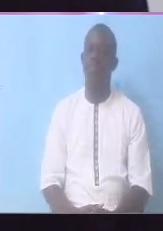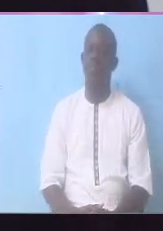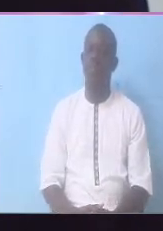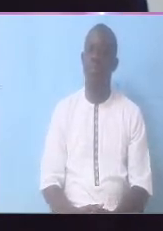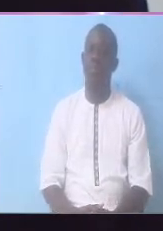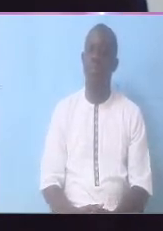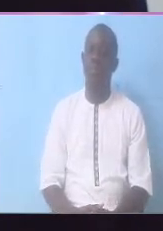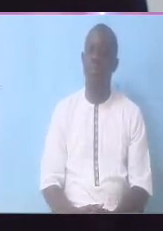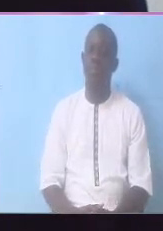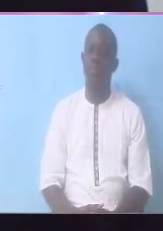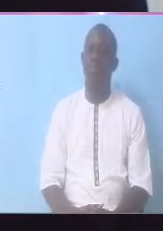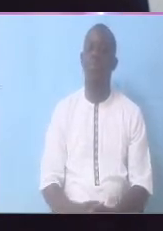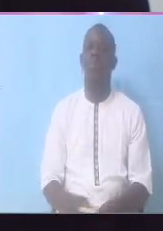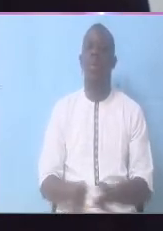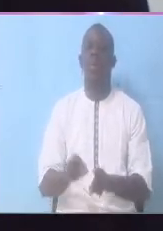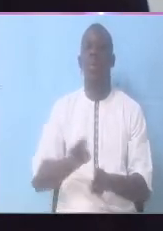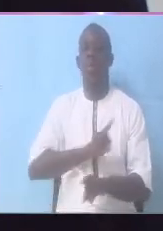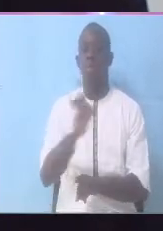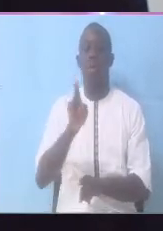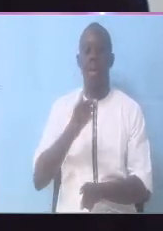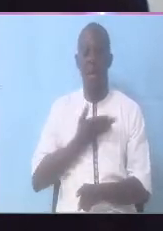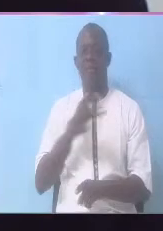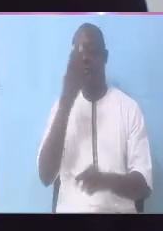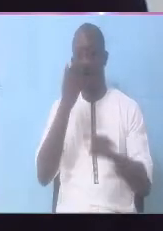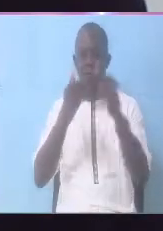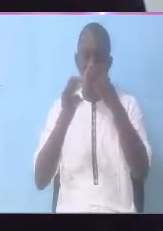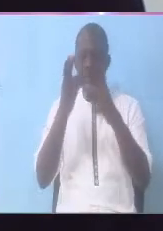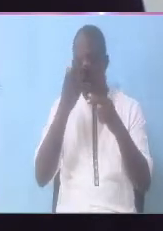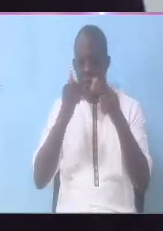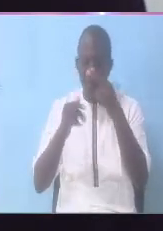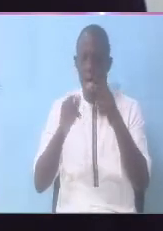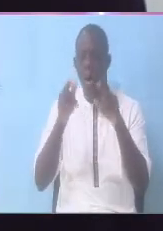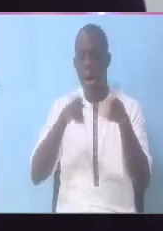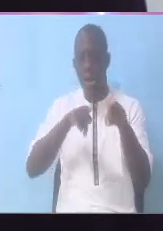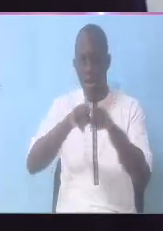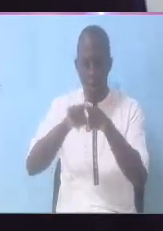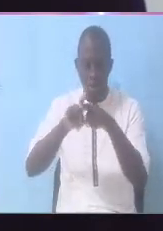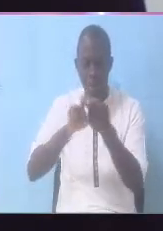we have this jovial relationship. What I did was to buy kola nut.